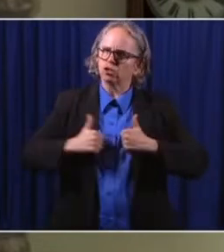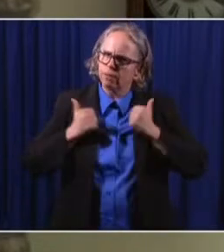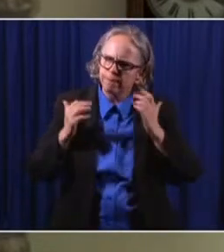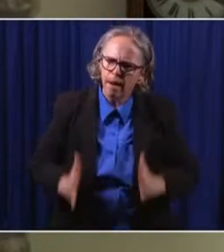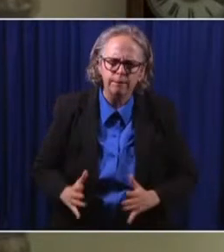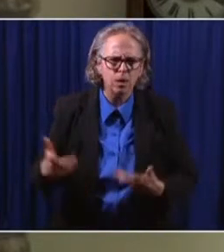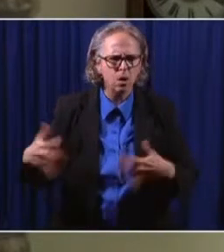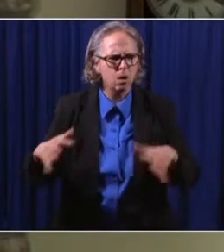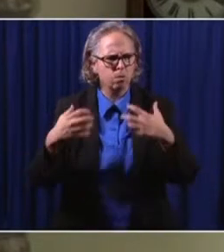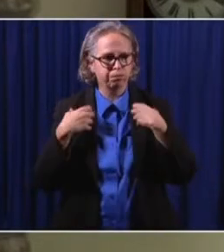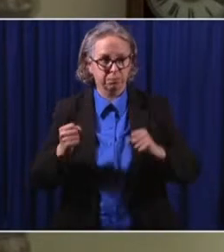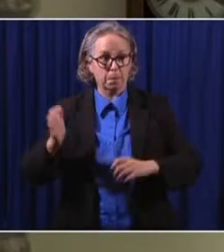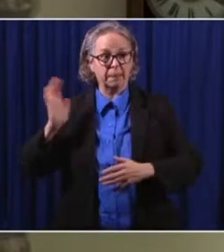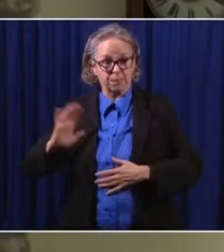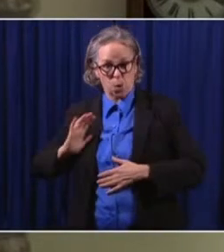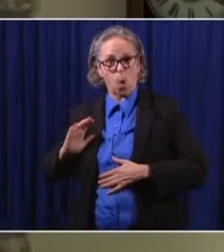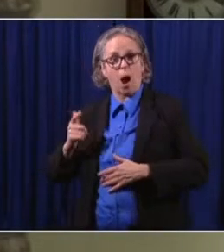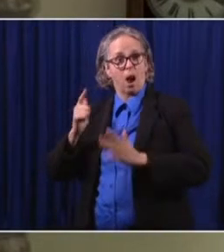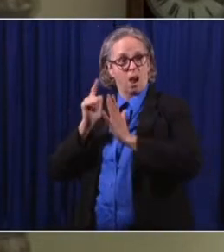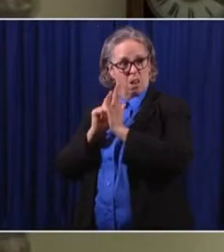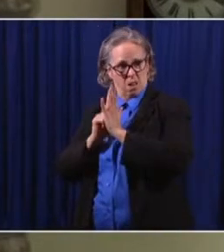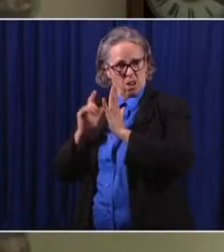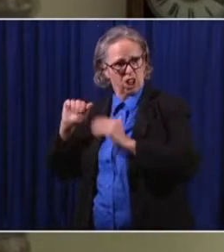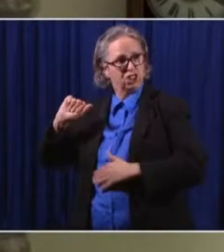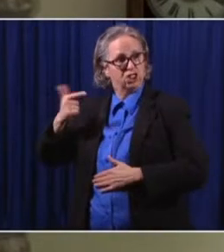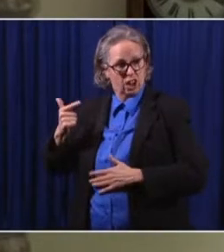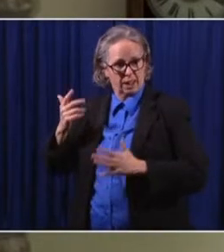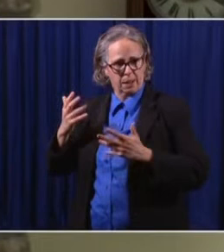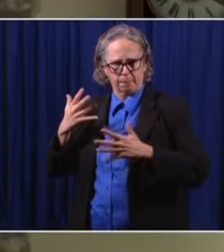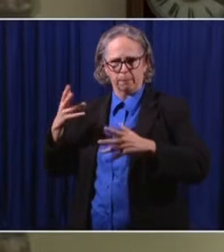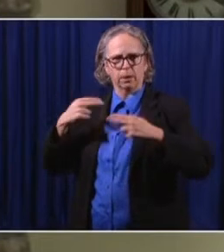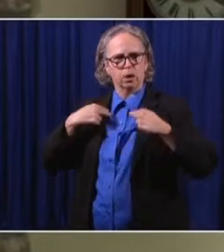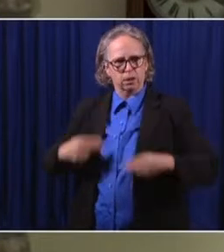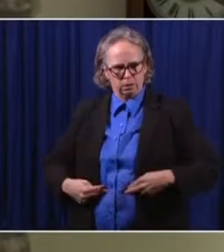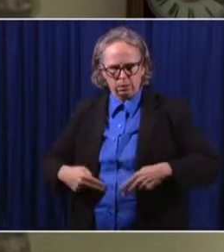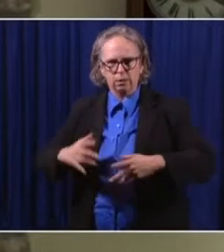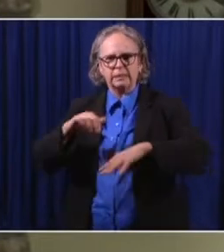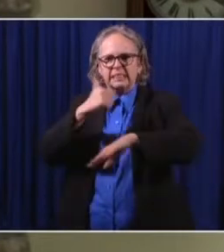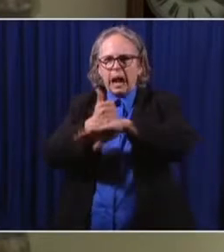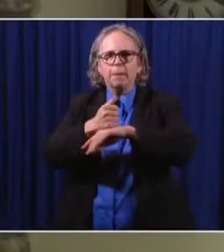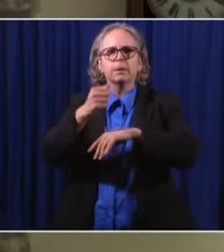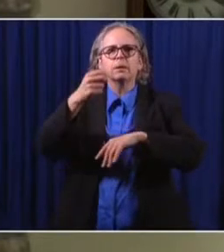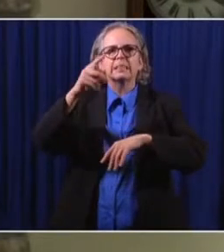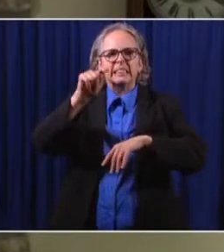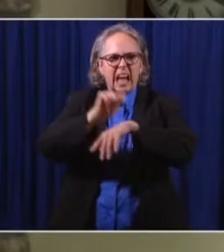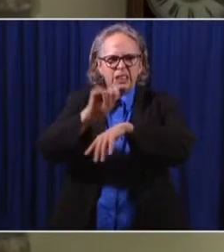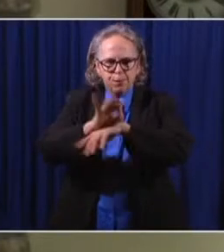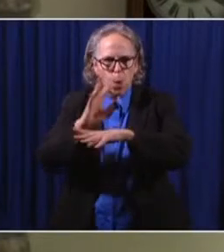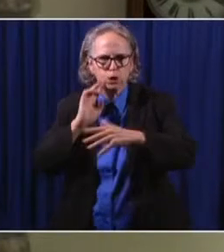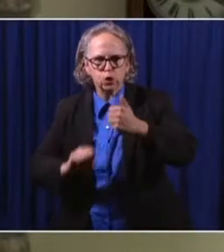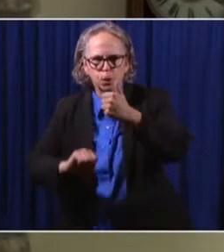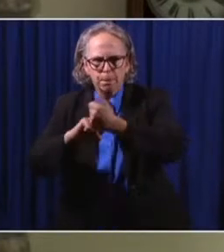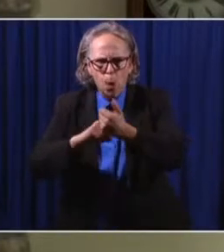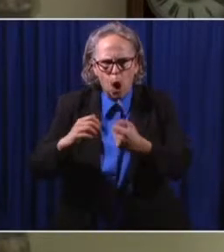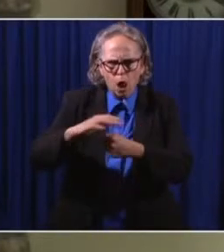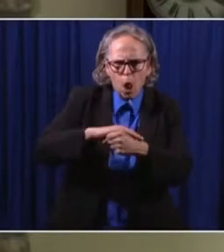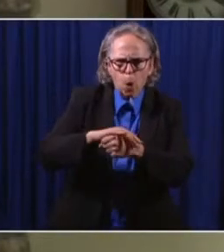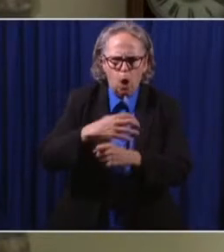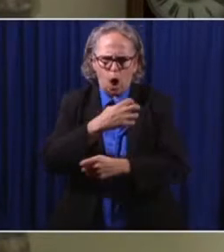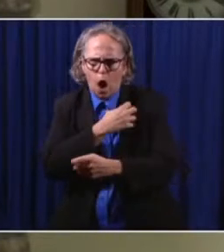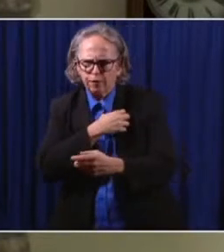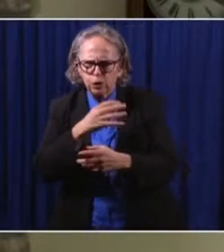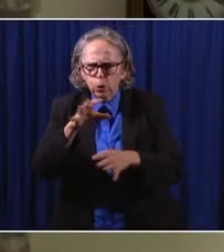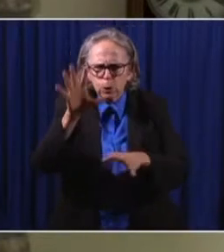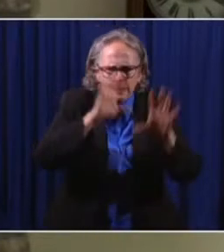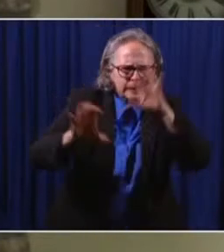I created a human trafficking task force that supported local law enforcement investigating human trafficking, rescuing survivors, and prosecuting